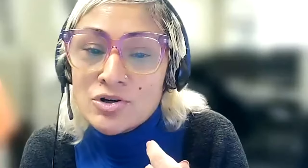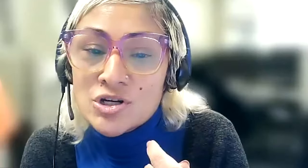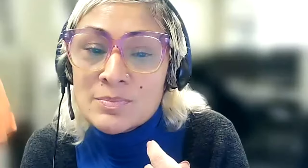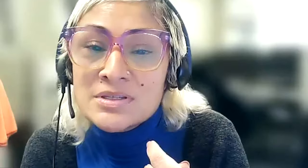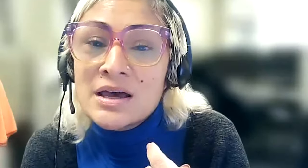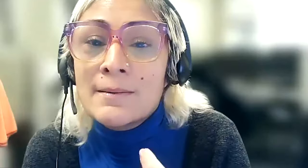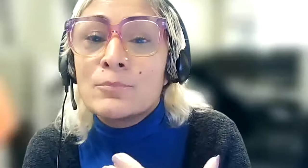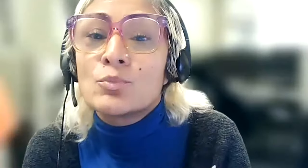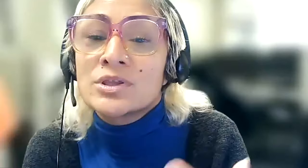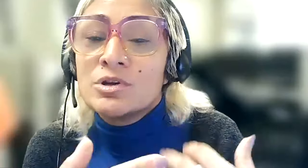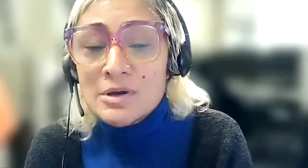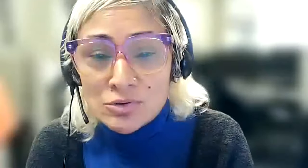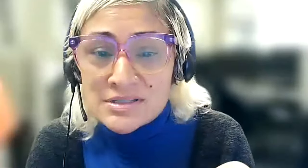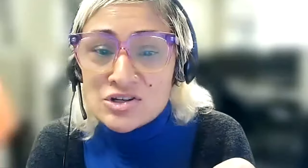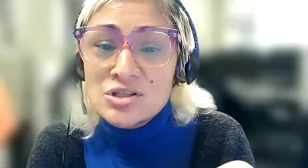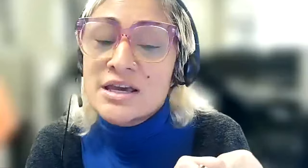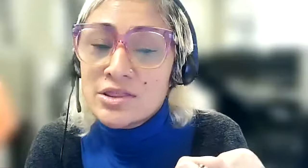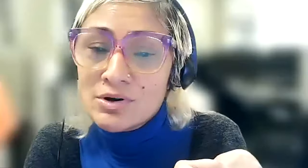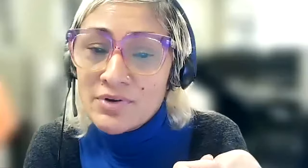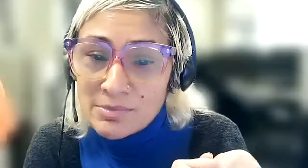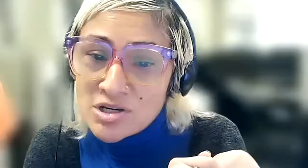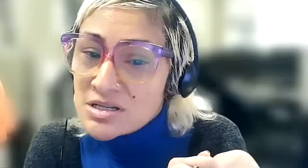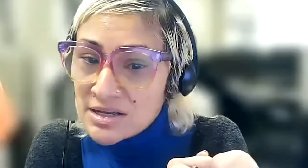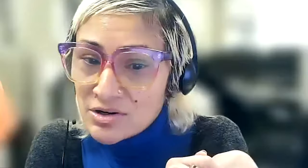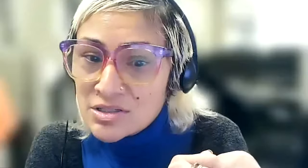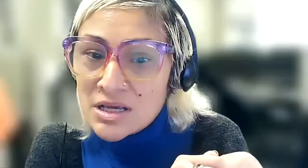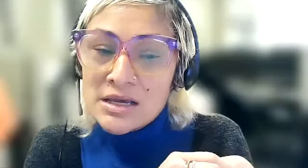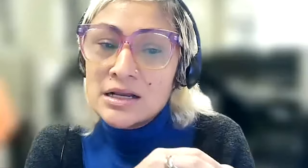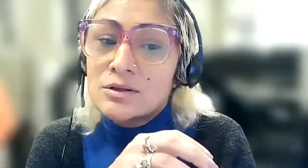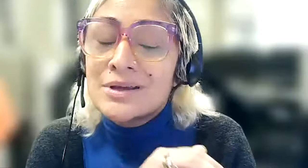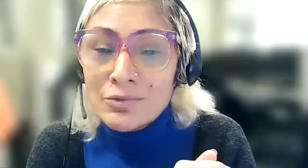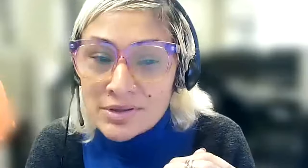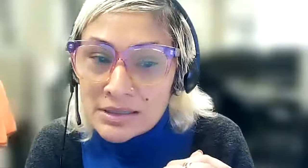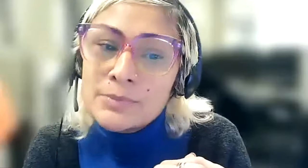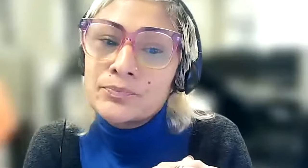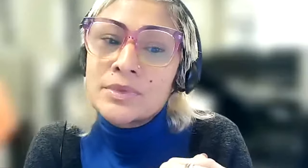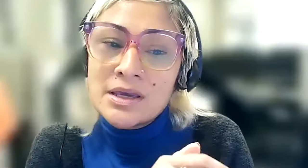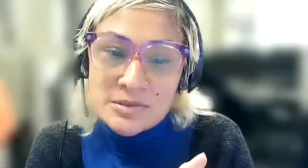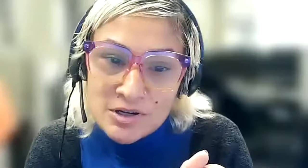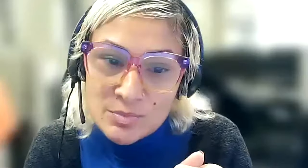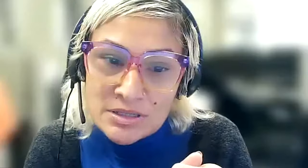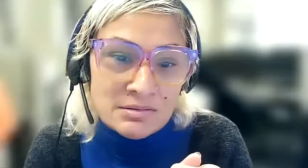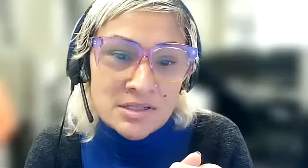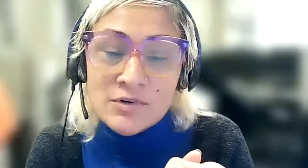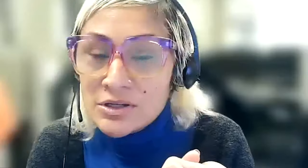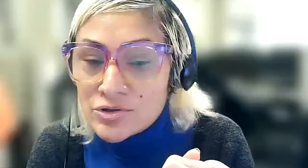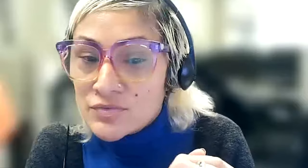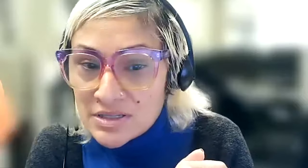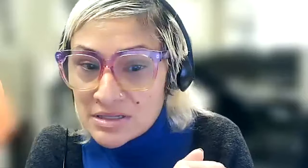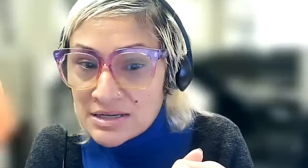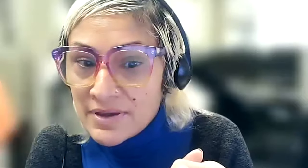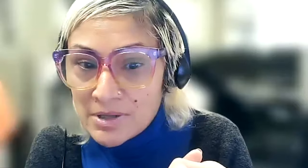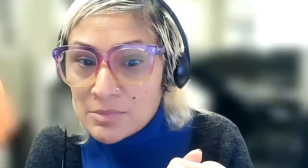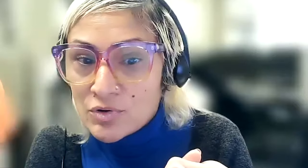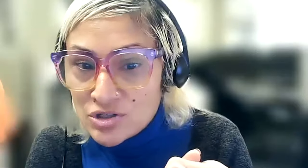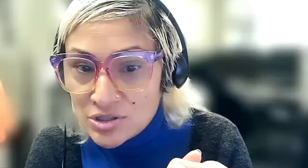community-based partnerships with community-based organizations and through our family justice centers include counseling, case management, civil legal